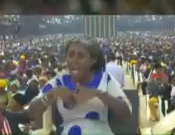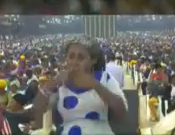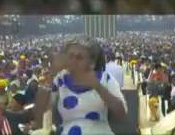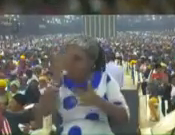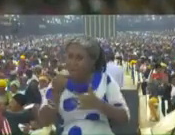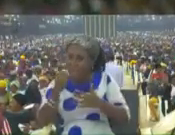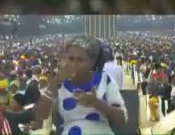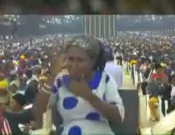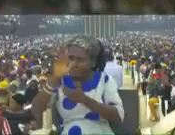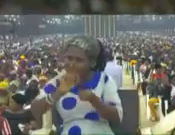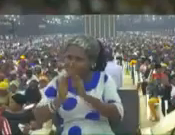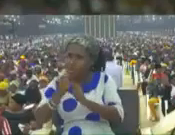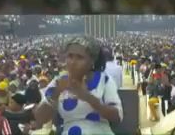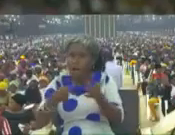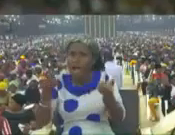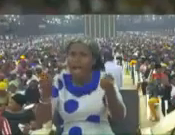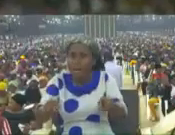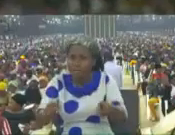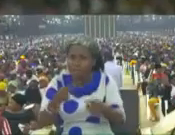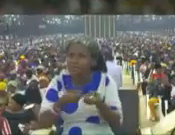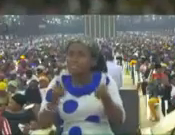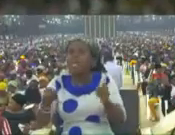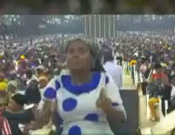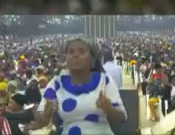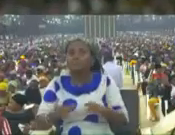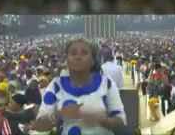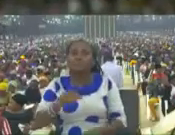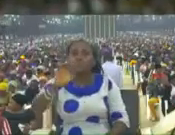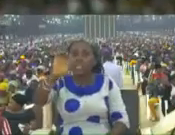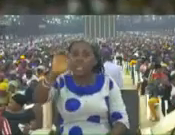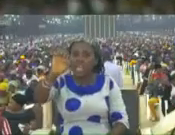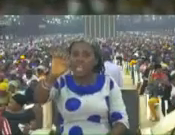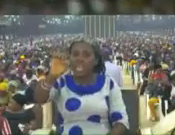Well, something happened. In Exodus 32,